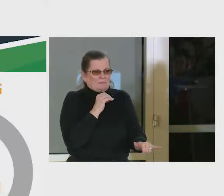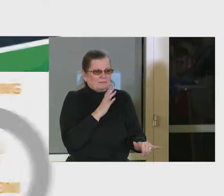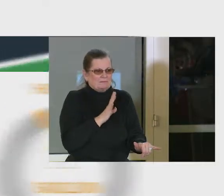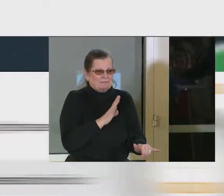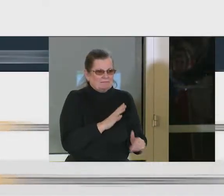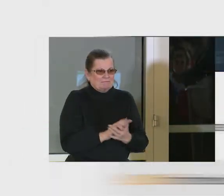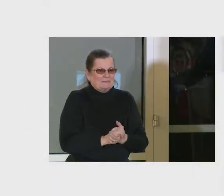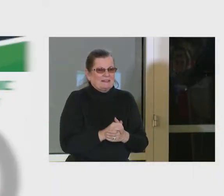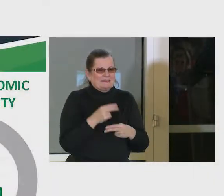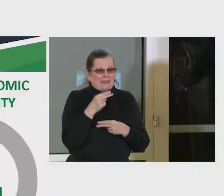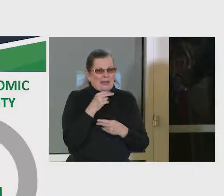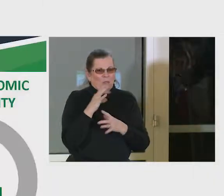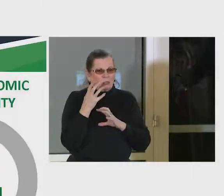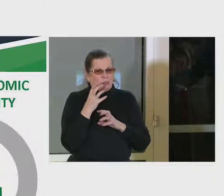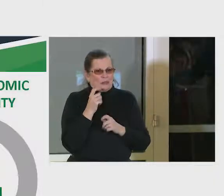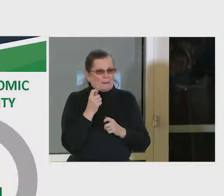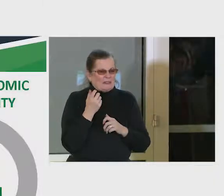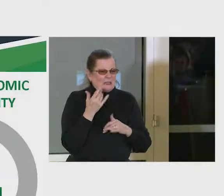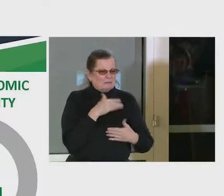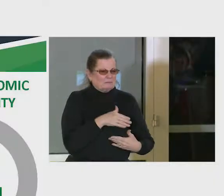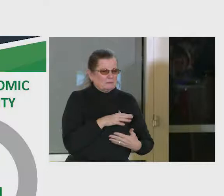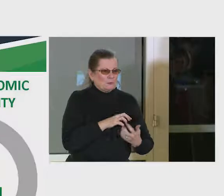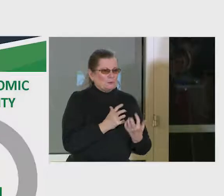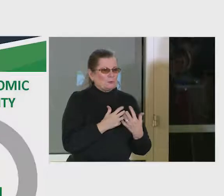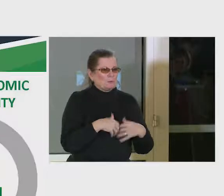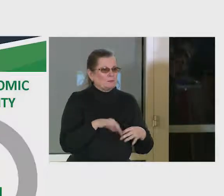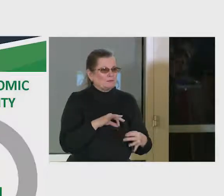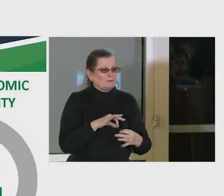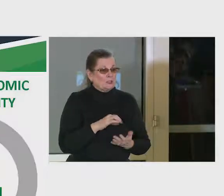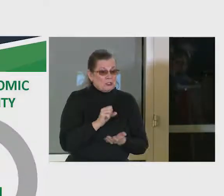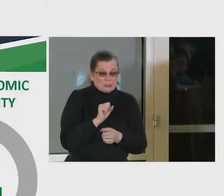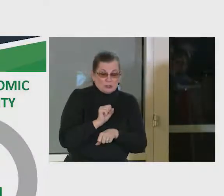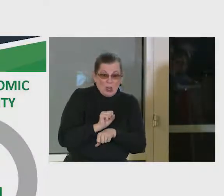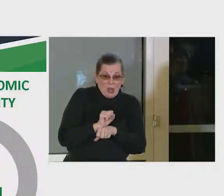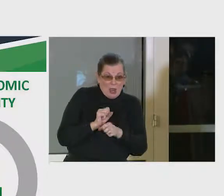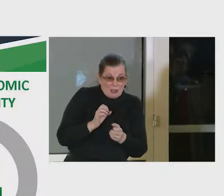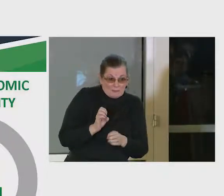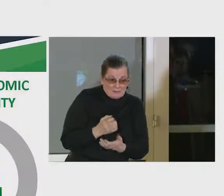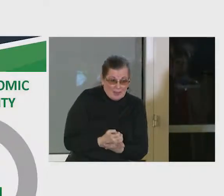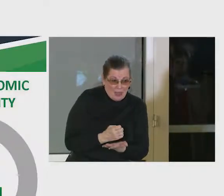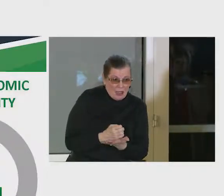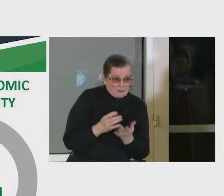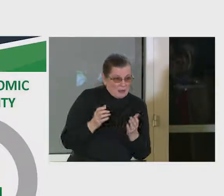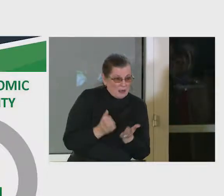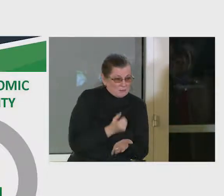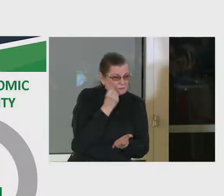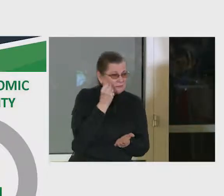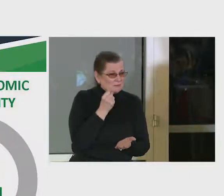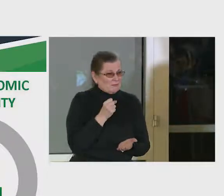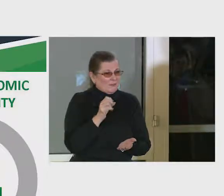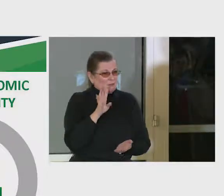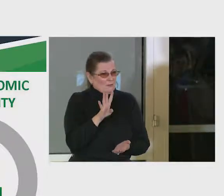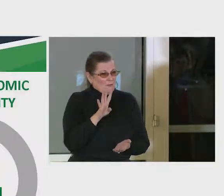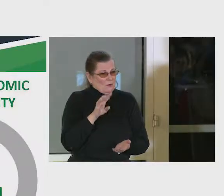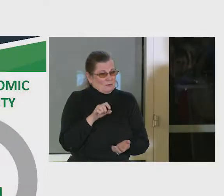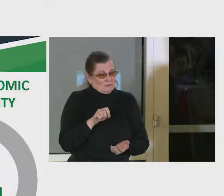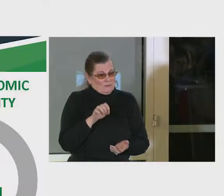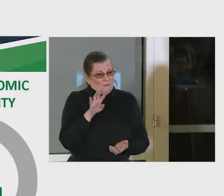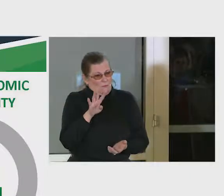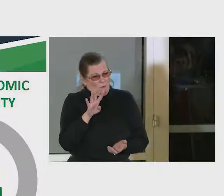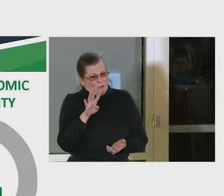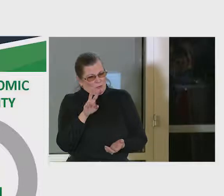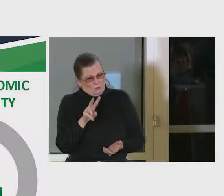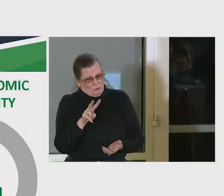Here we go. In the jobs and economic opportunity space, where we spend $442 million, we have a $33